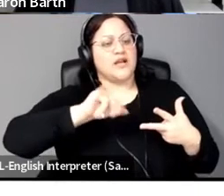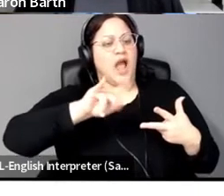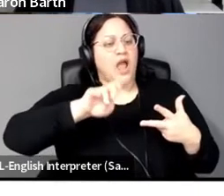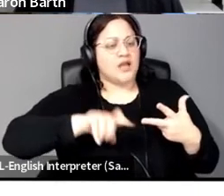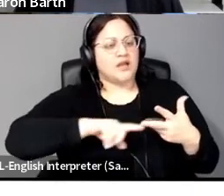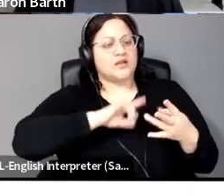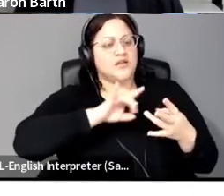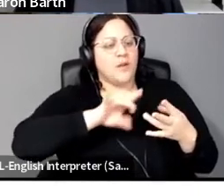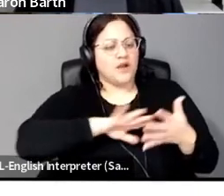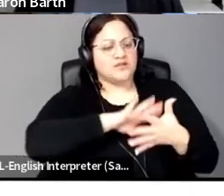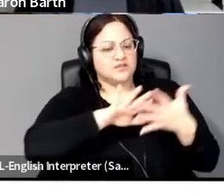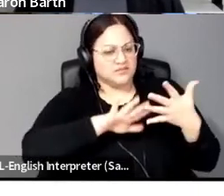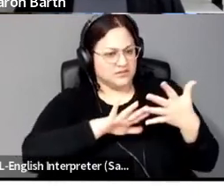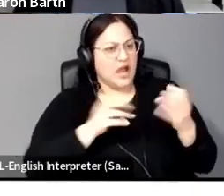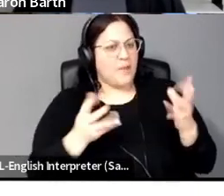Probably a lot of you.